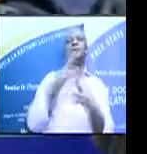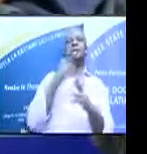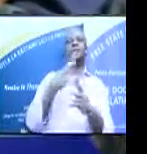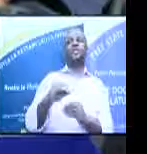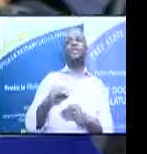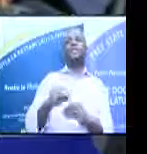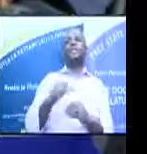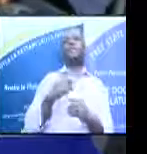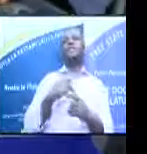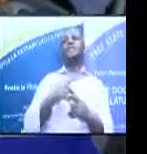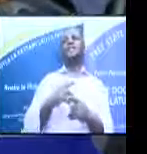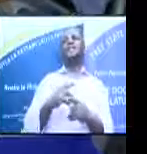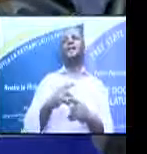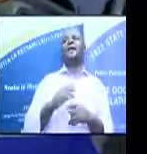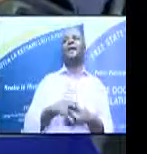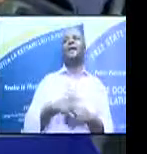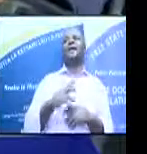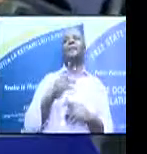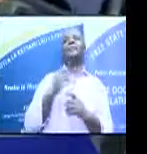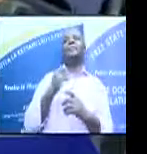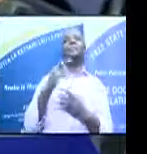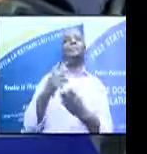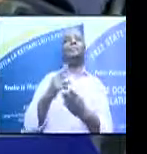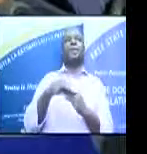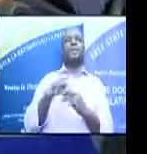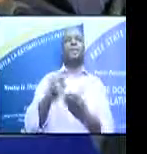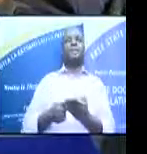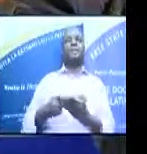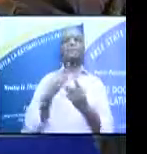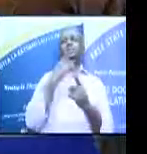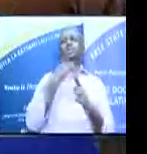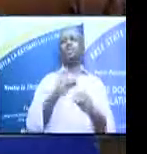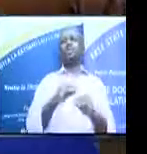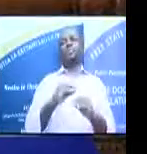stop talking while the member is on the podium.